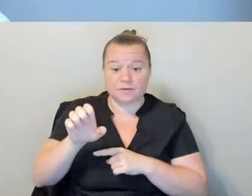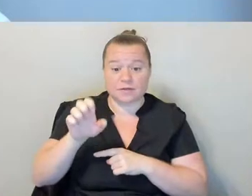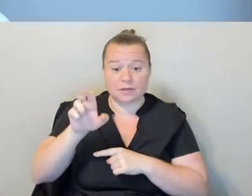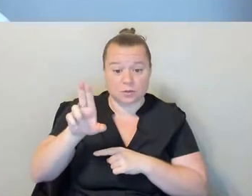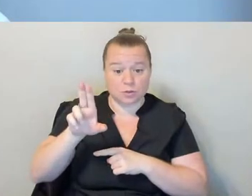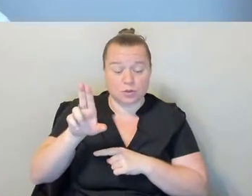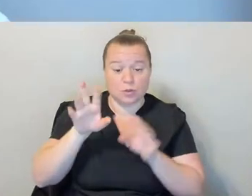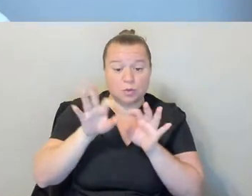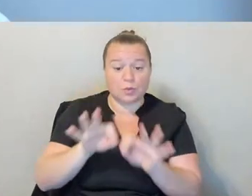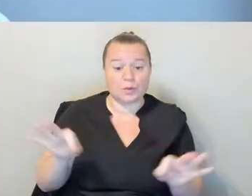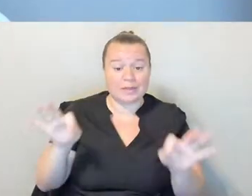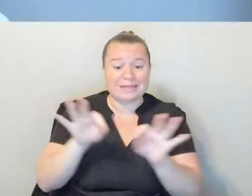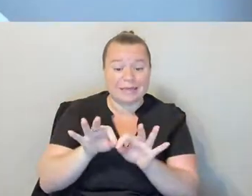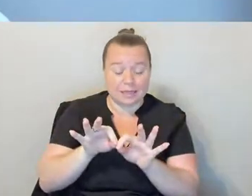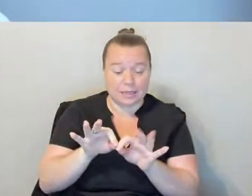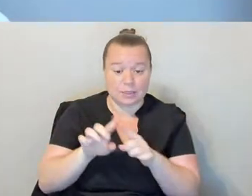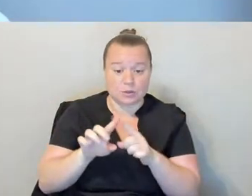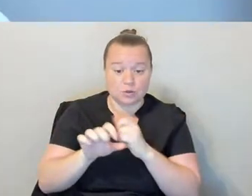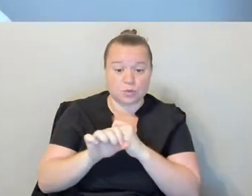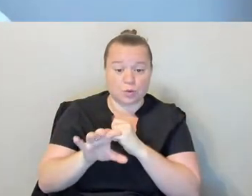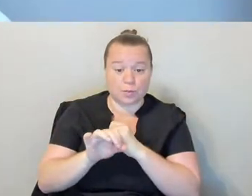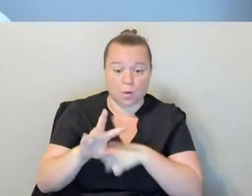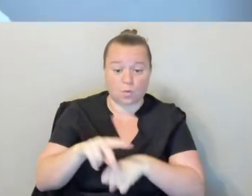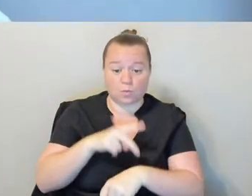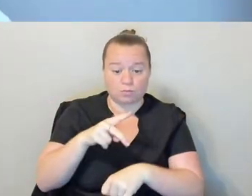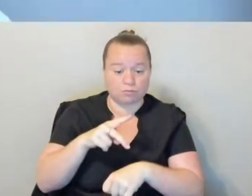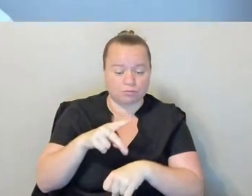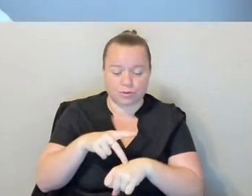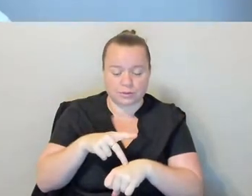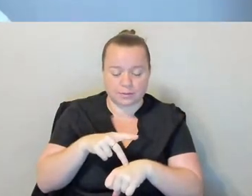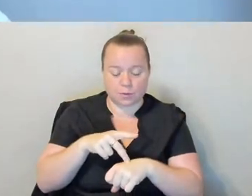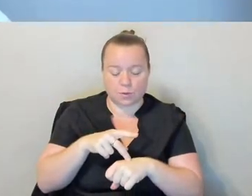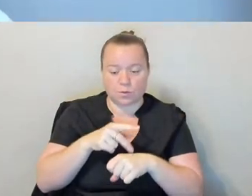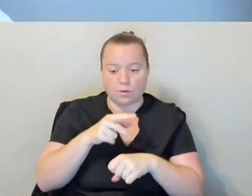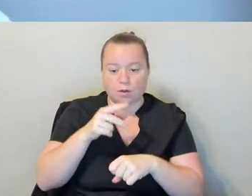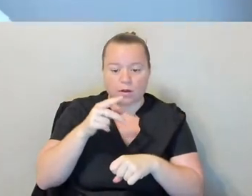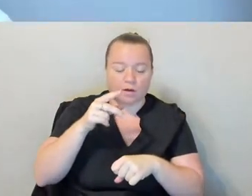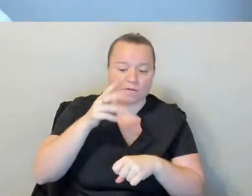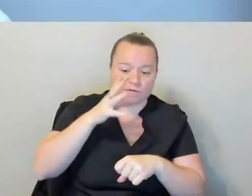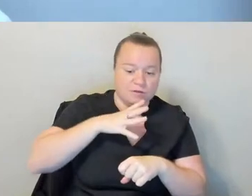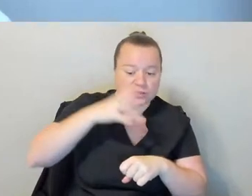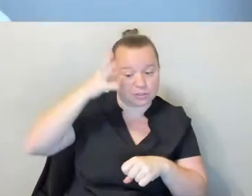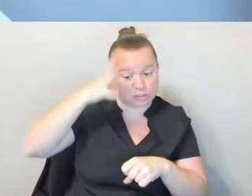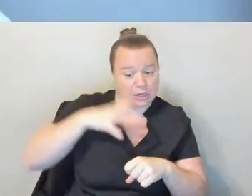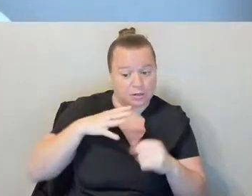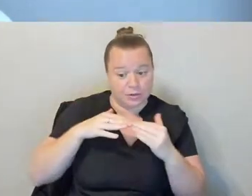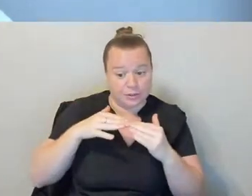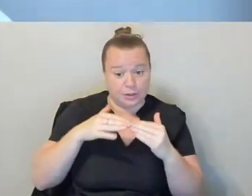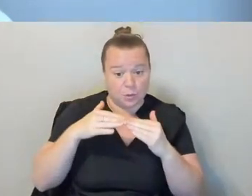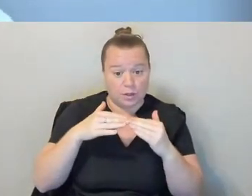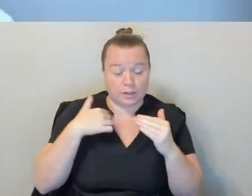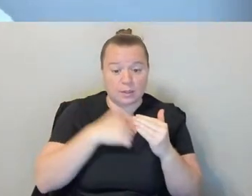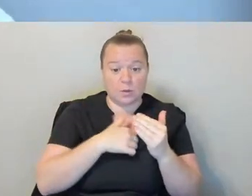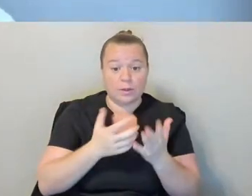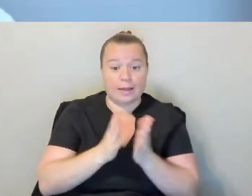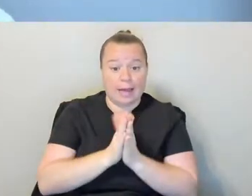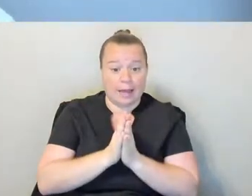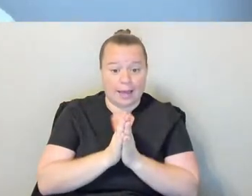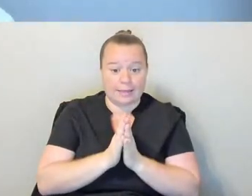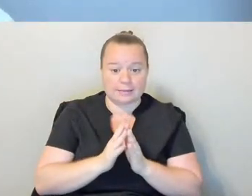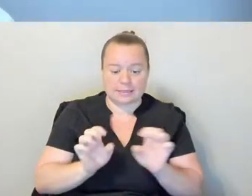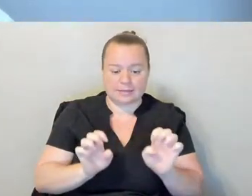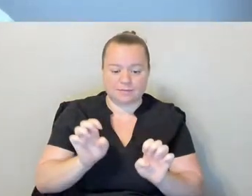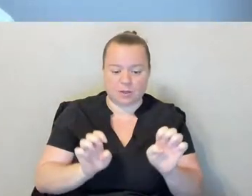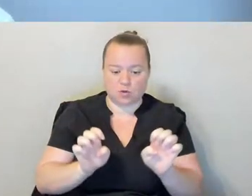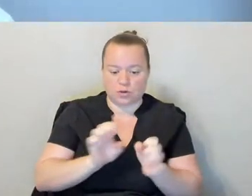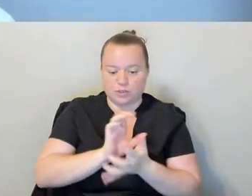keen in promoting the principle of gender equality. And we've been asking for it as an evaluation criteria.